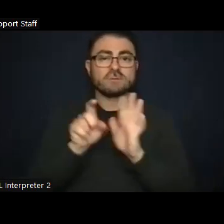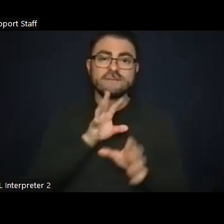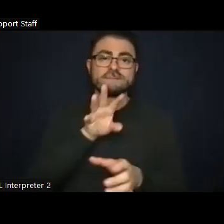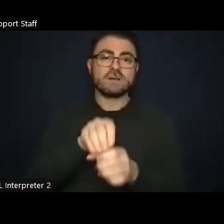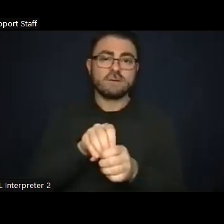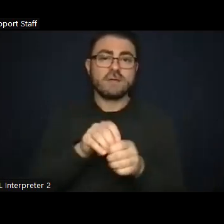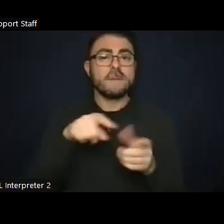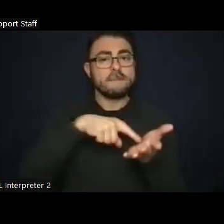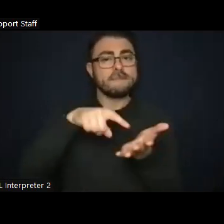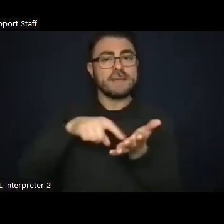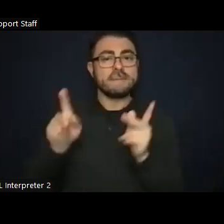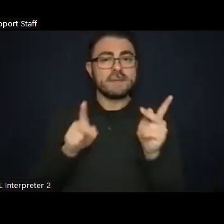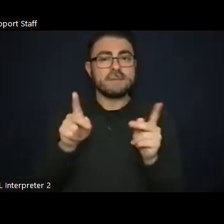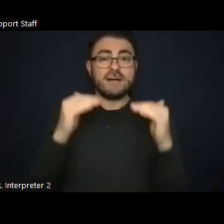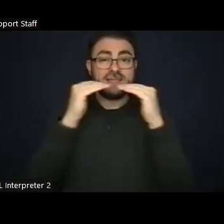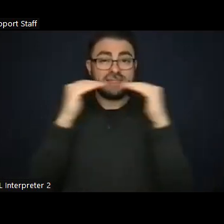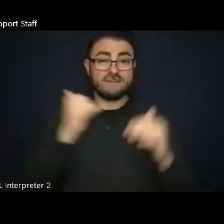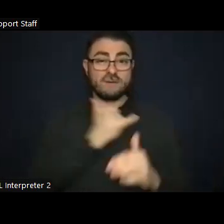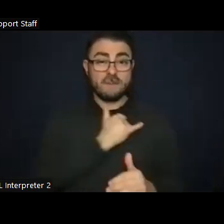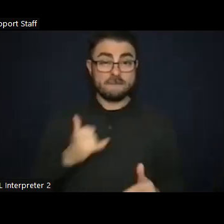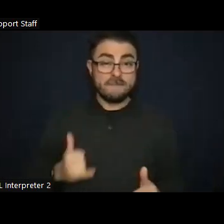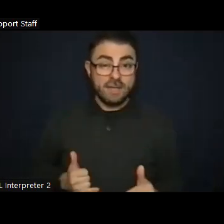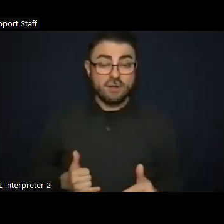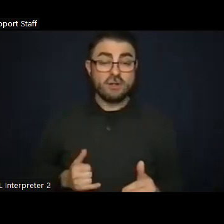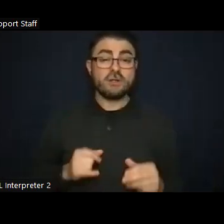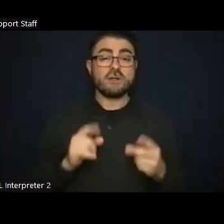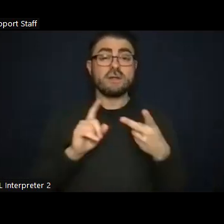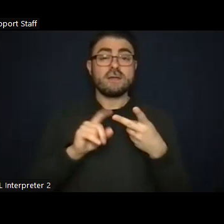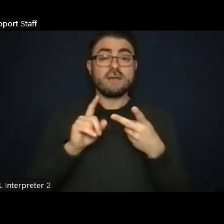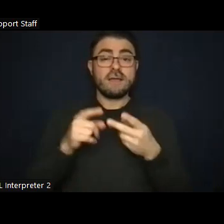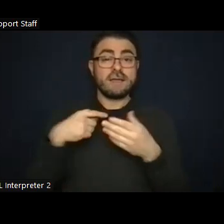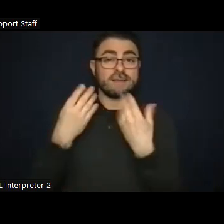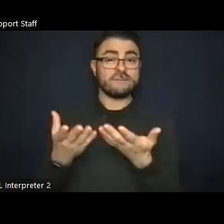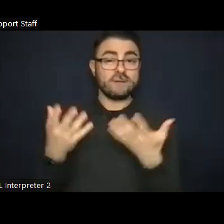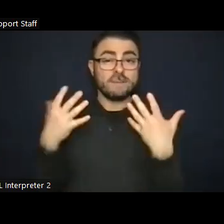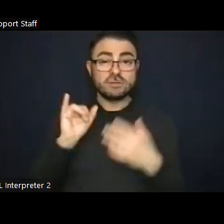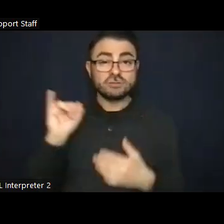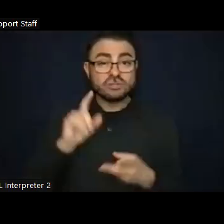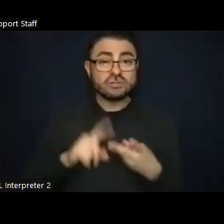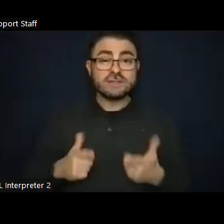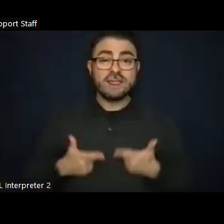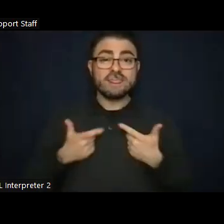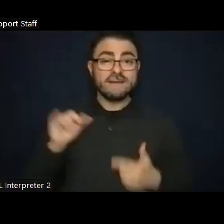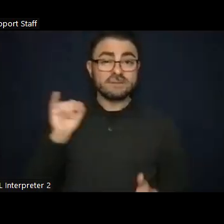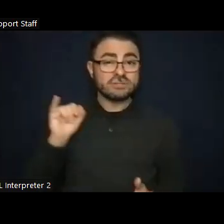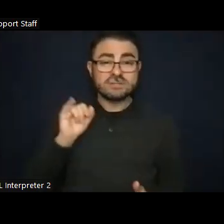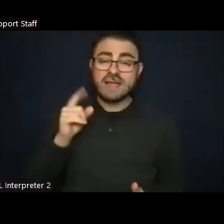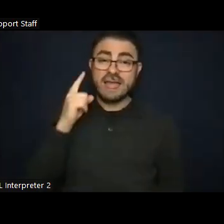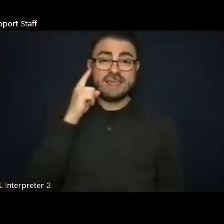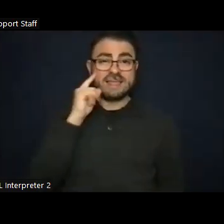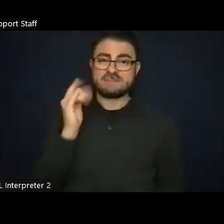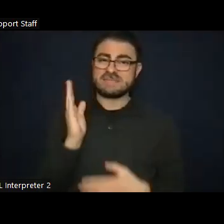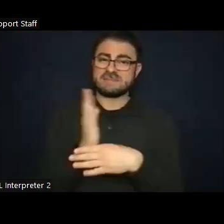the level of the mayor of the city of Portland and giving them health care and life insurance. I think there's got to be something in between